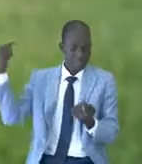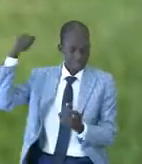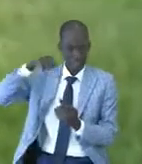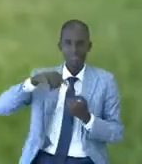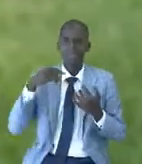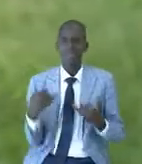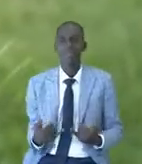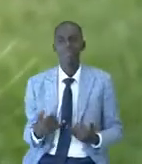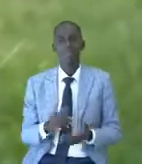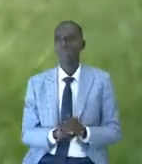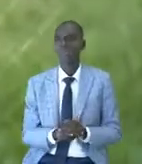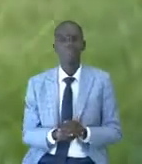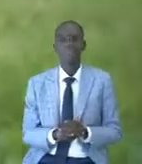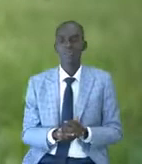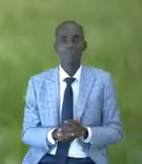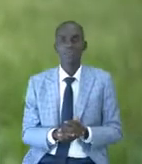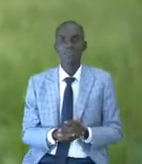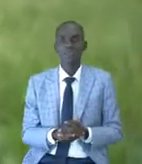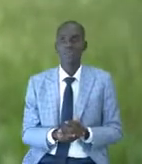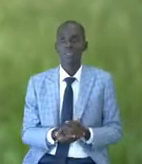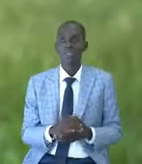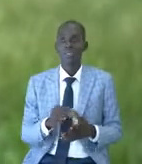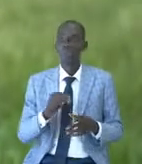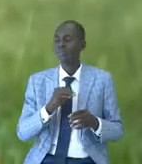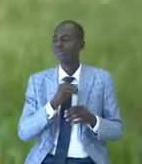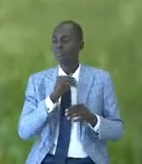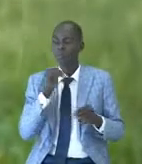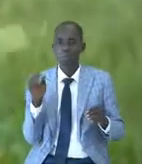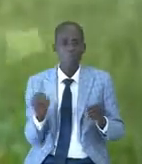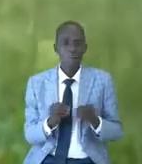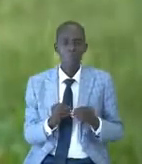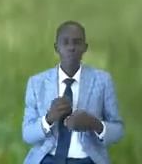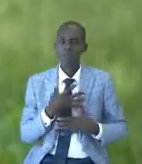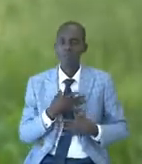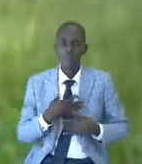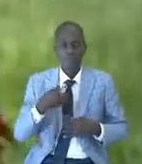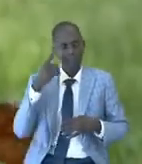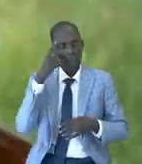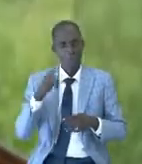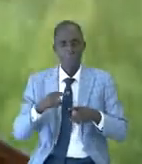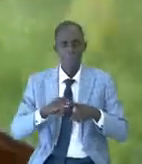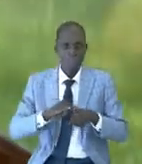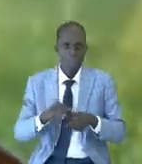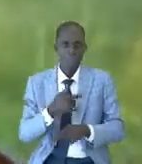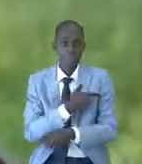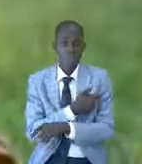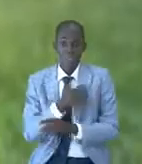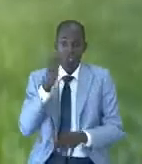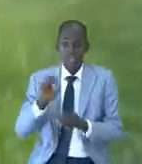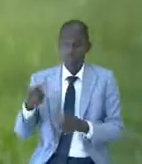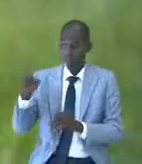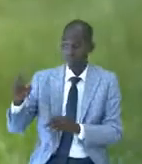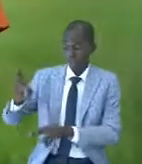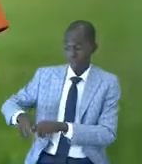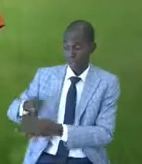I've not tasted drugs, marijuana. Even when I sit beside someone smoking, my